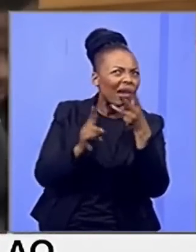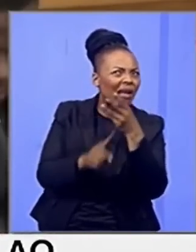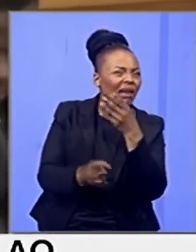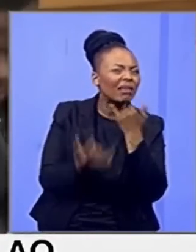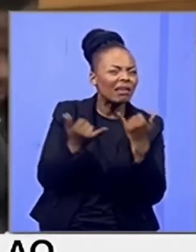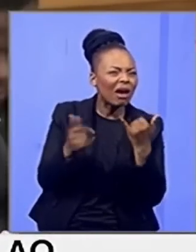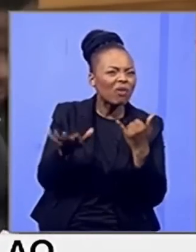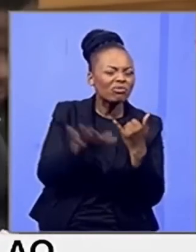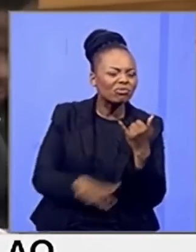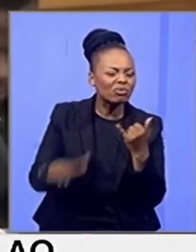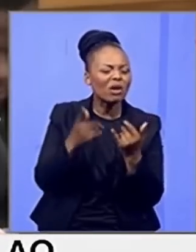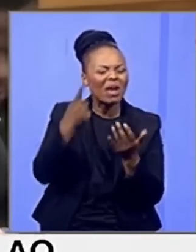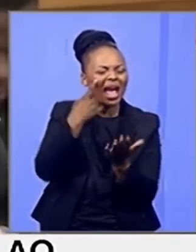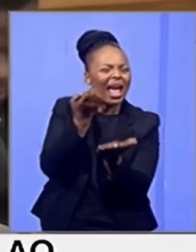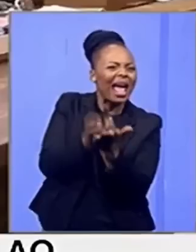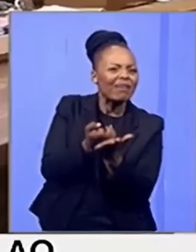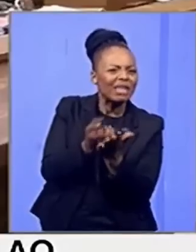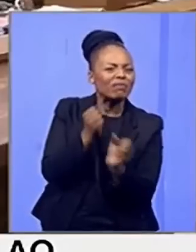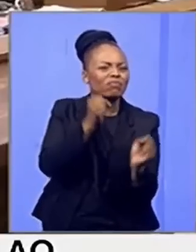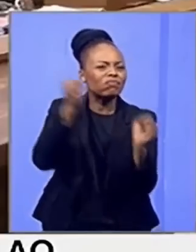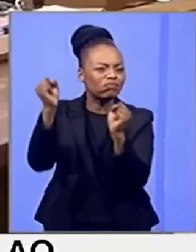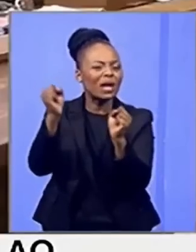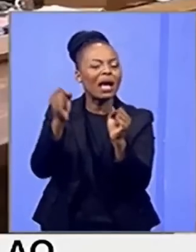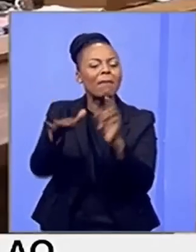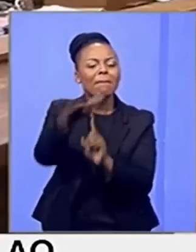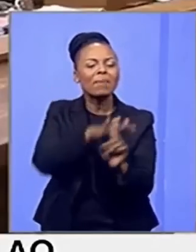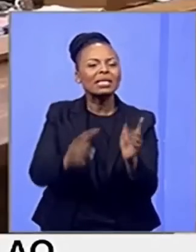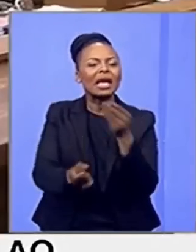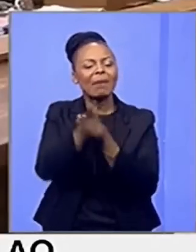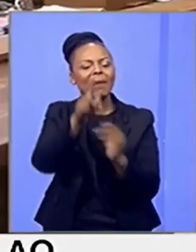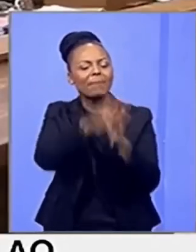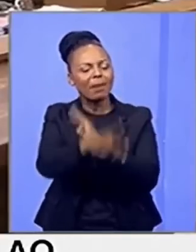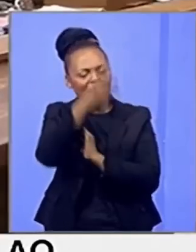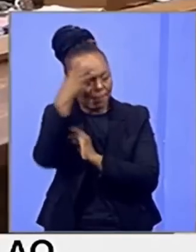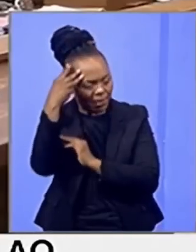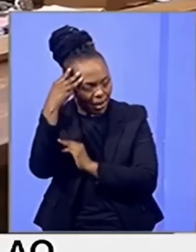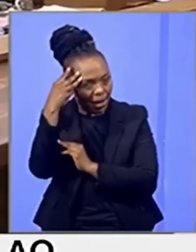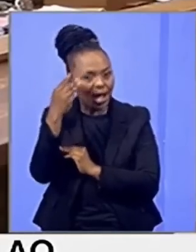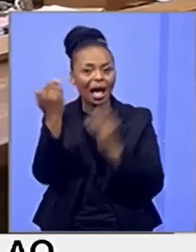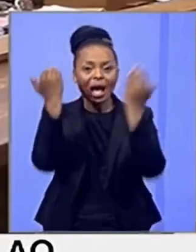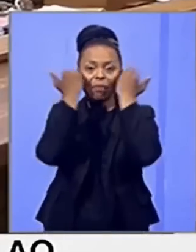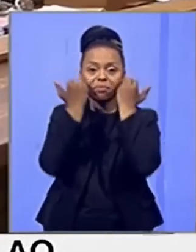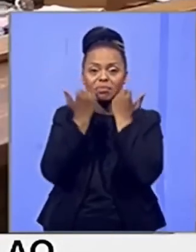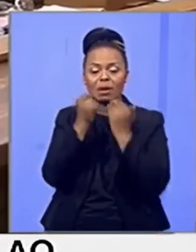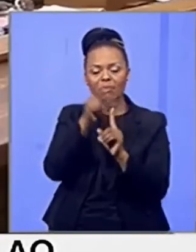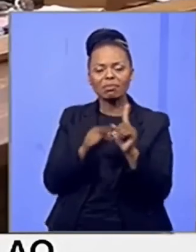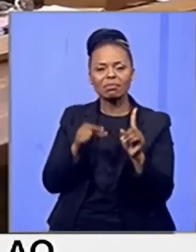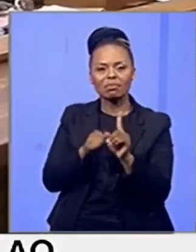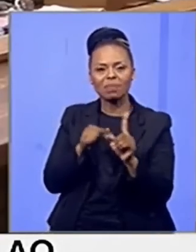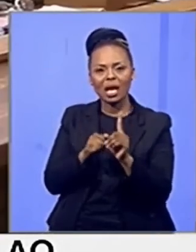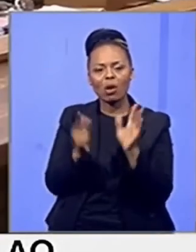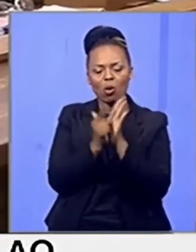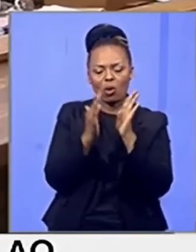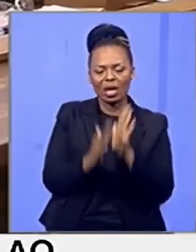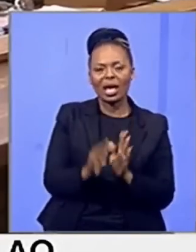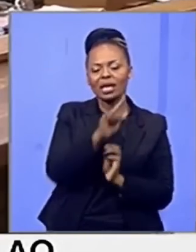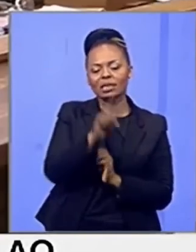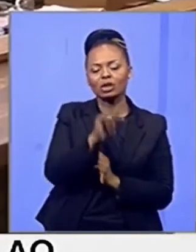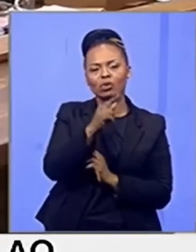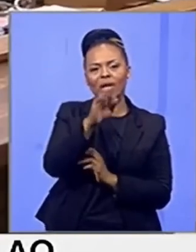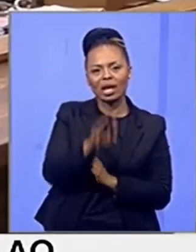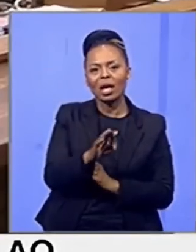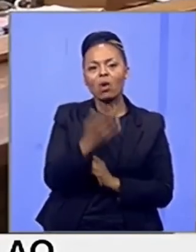go kgoboketša bohlatse lefelong la polao, moadvokata Zithulele Nxumalo yo a emetšego mogononelwa wa